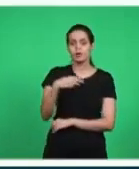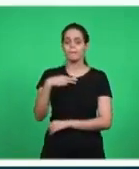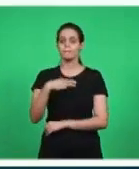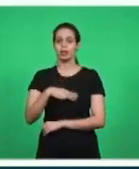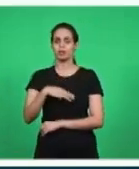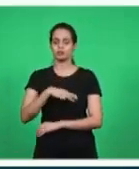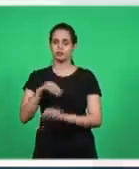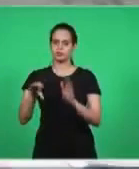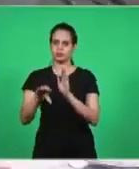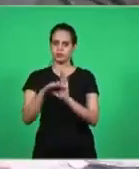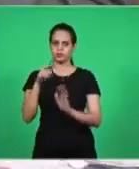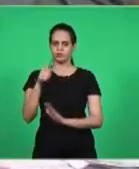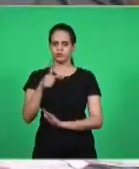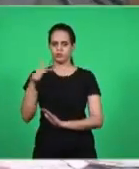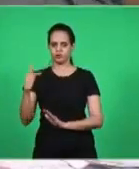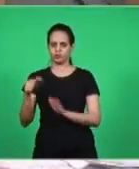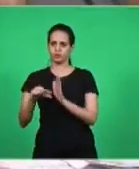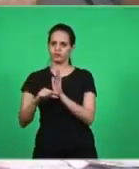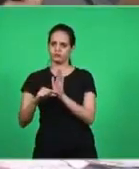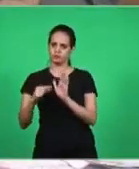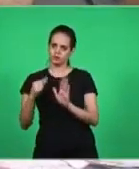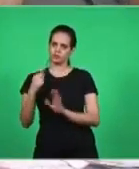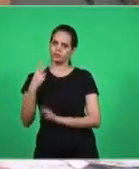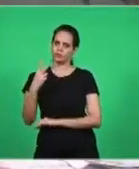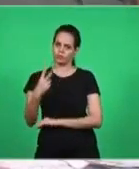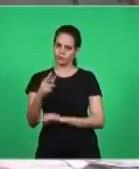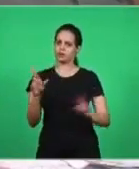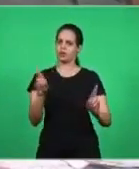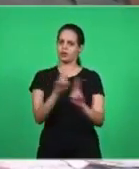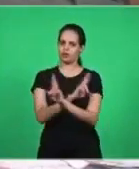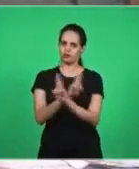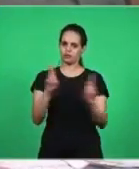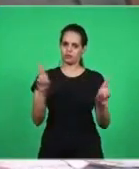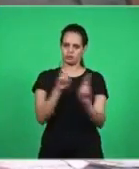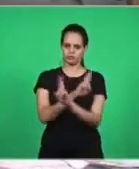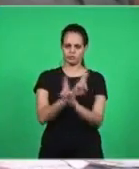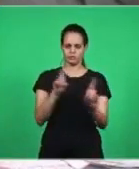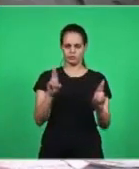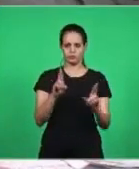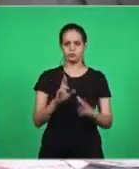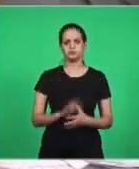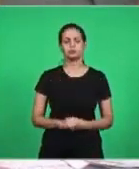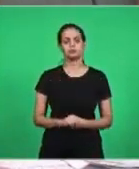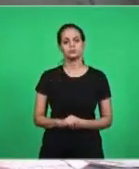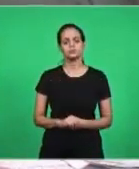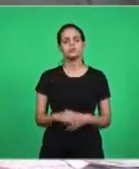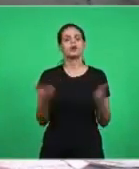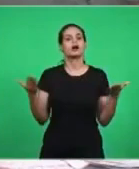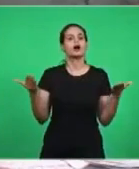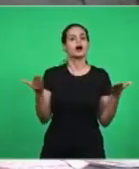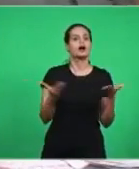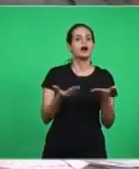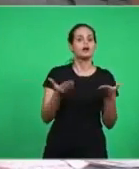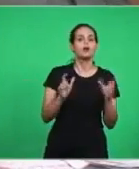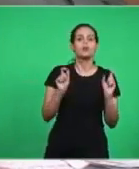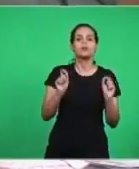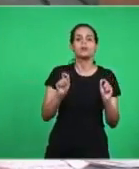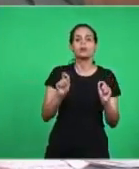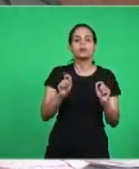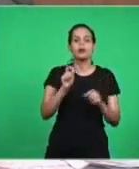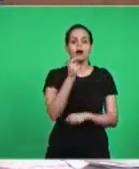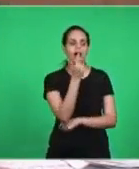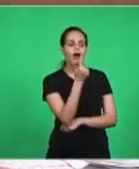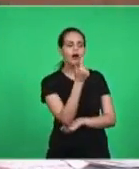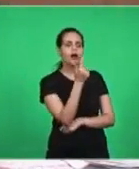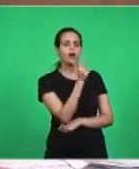Matthew 22 verse 2. So now the brethren continue following in the church, and also we're going to follow the church. The